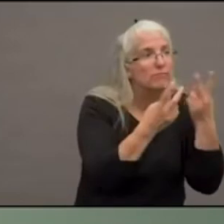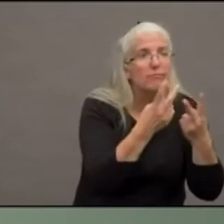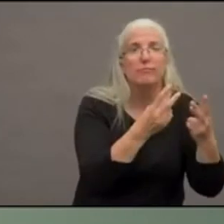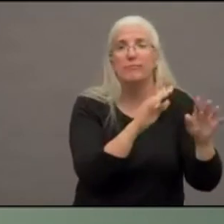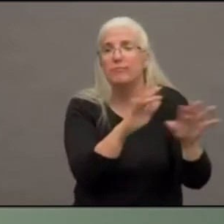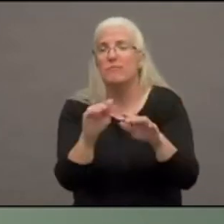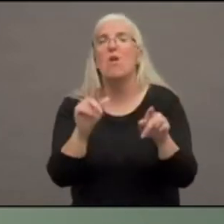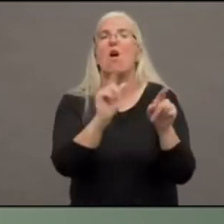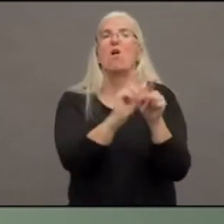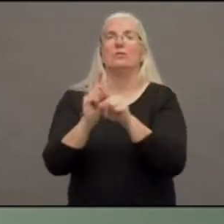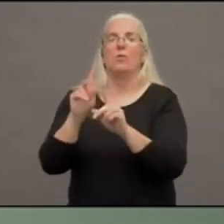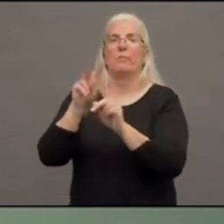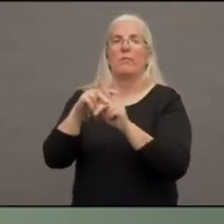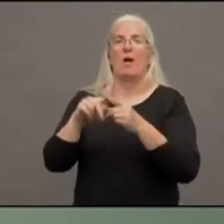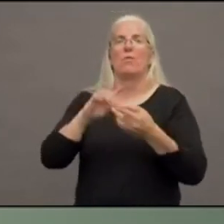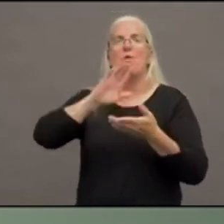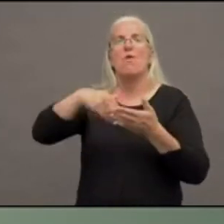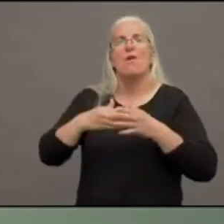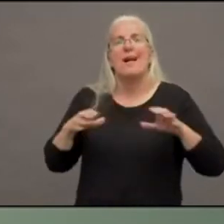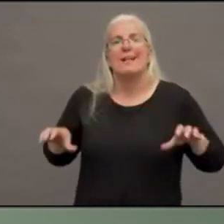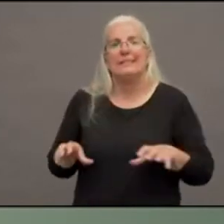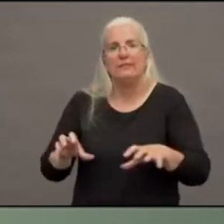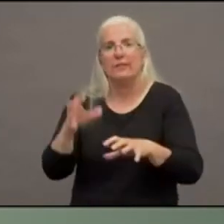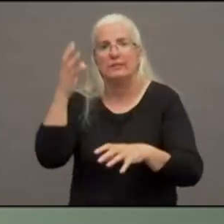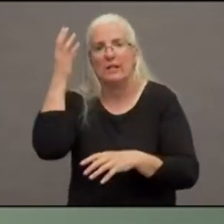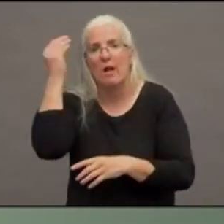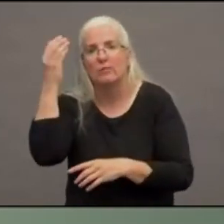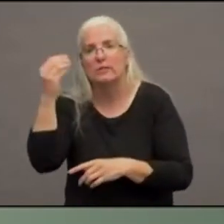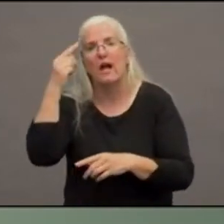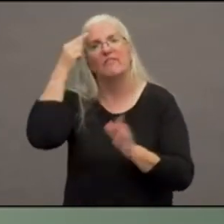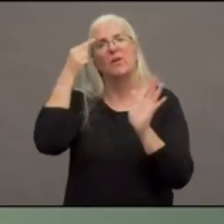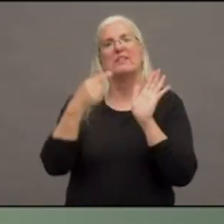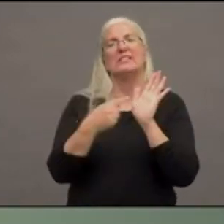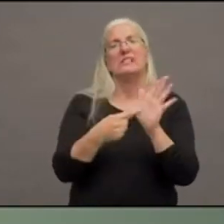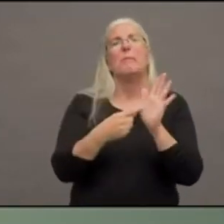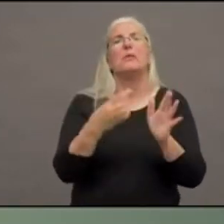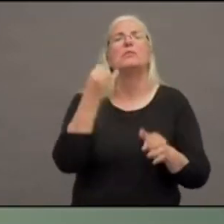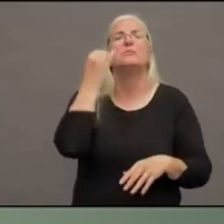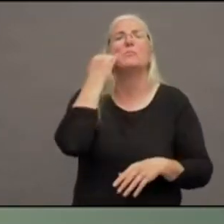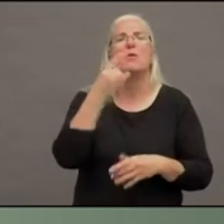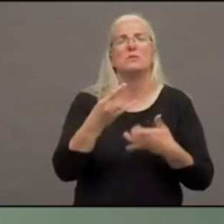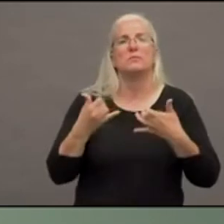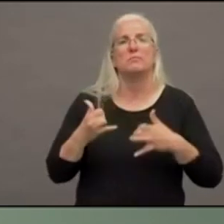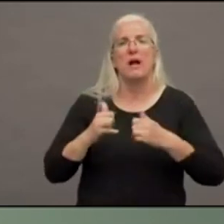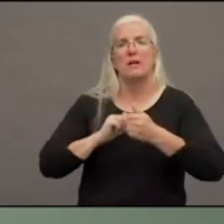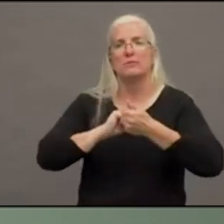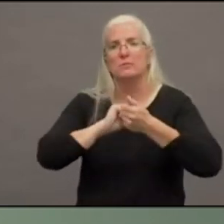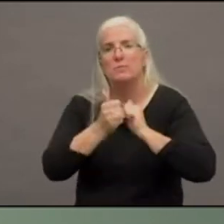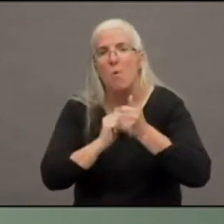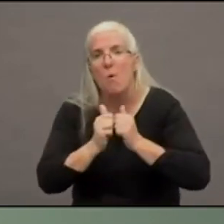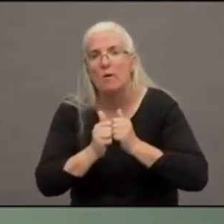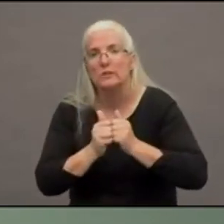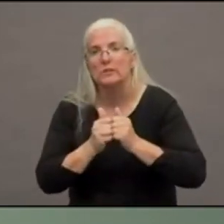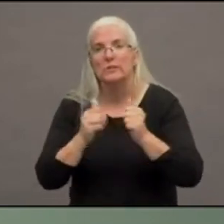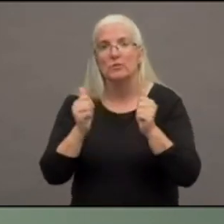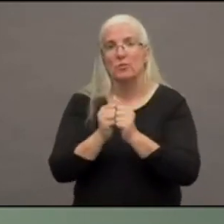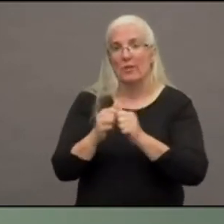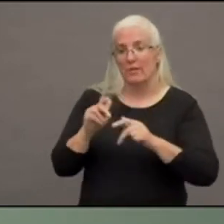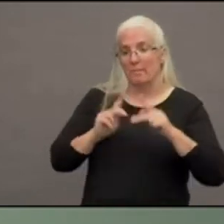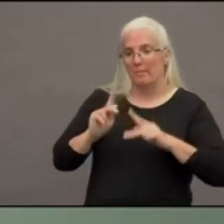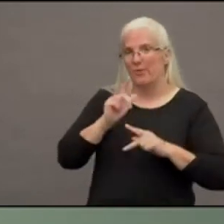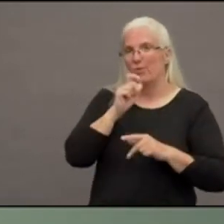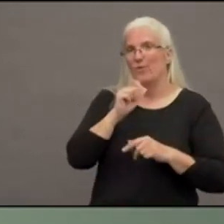example, contact sports with members outside your household are prohibited because you can't